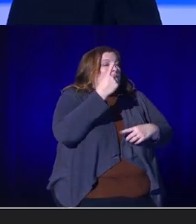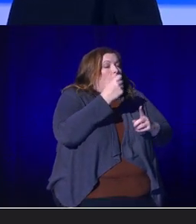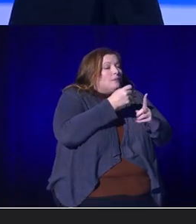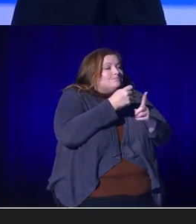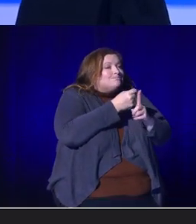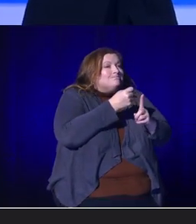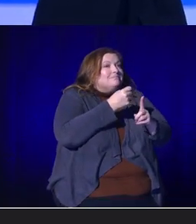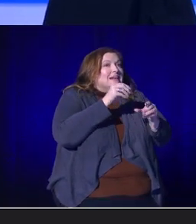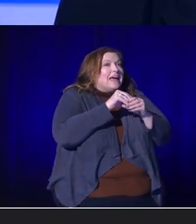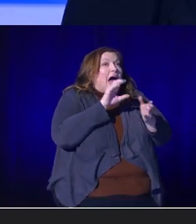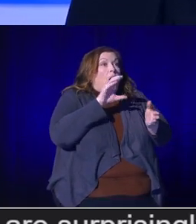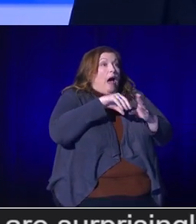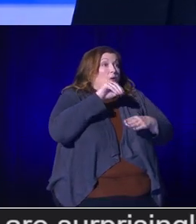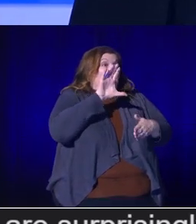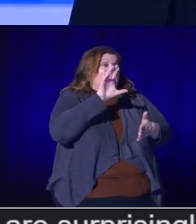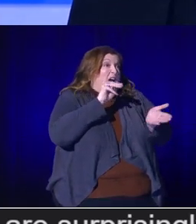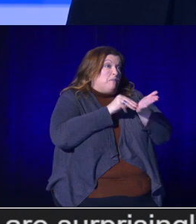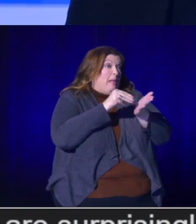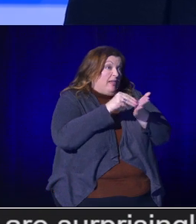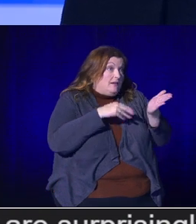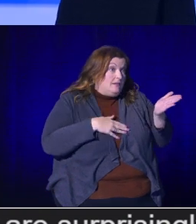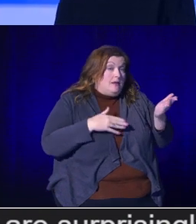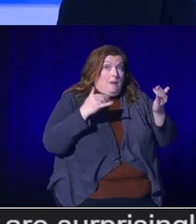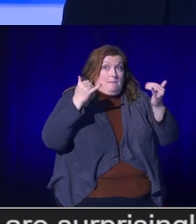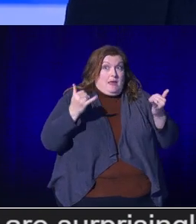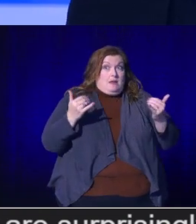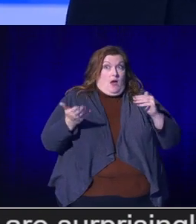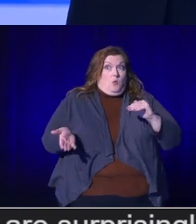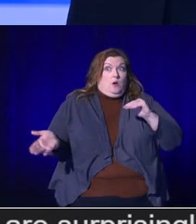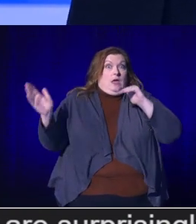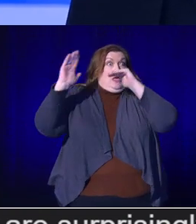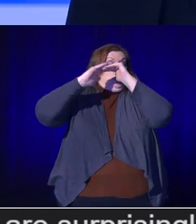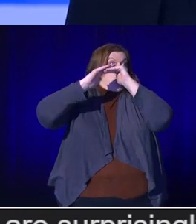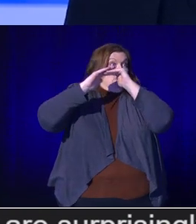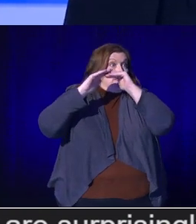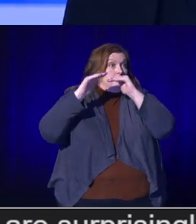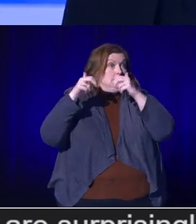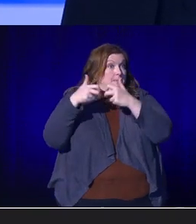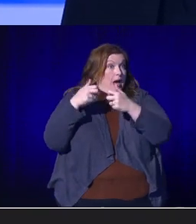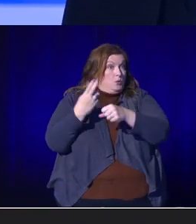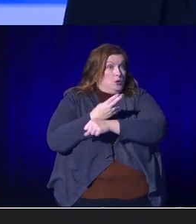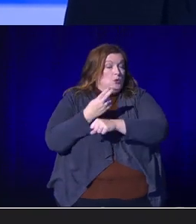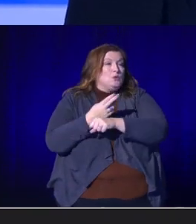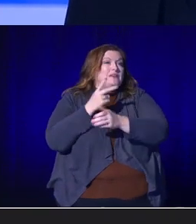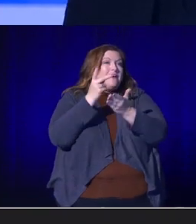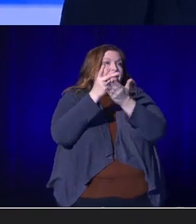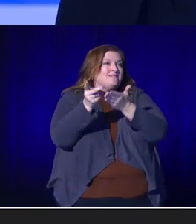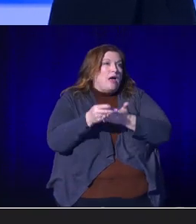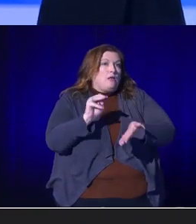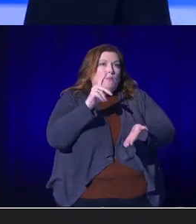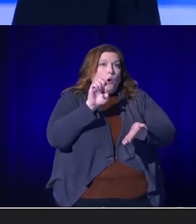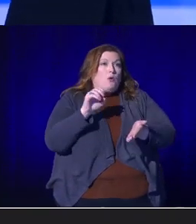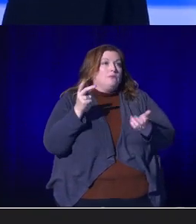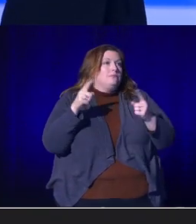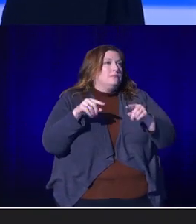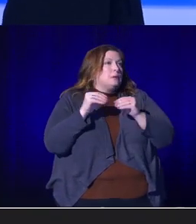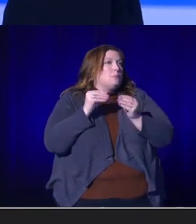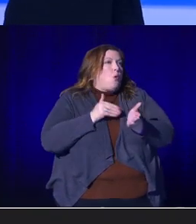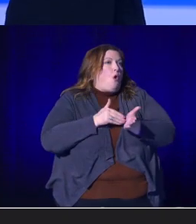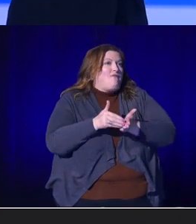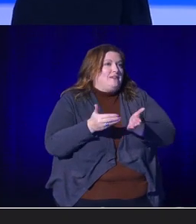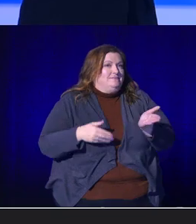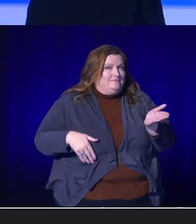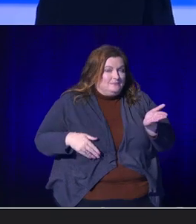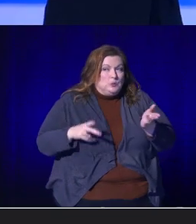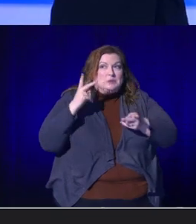we're aggregating many, many batteries, those failure modes are happening more and more because we actually have those quantities of batteries